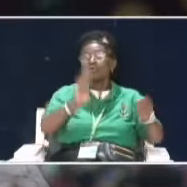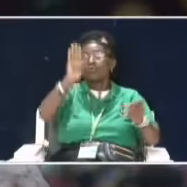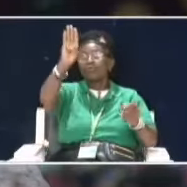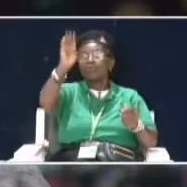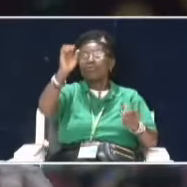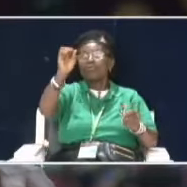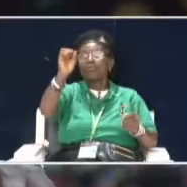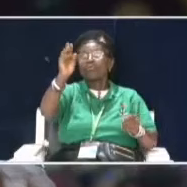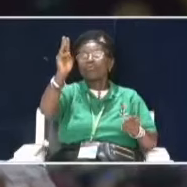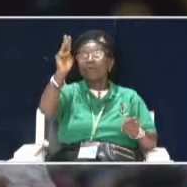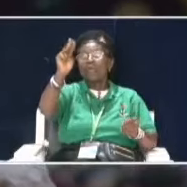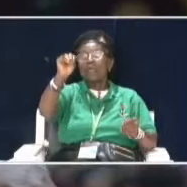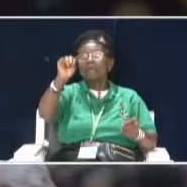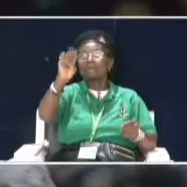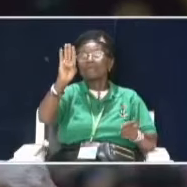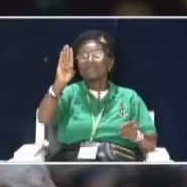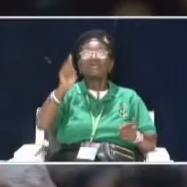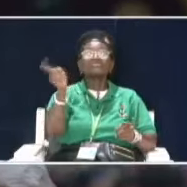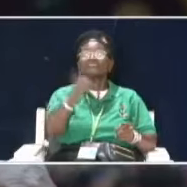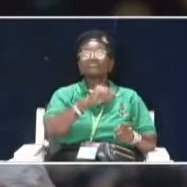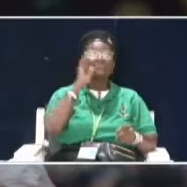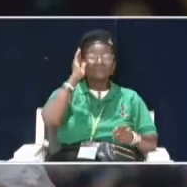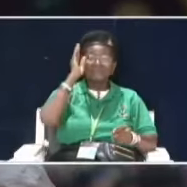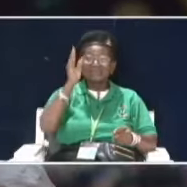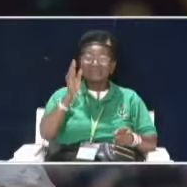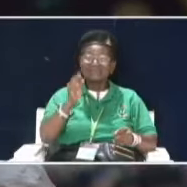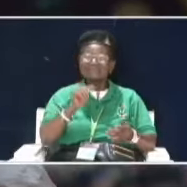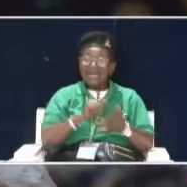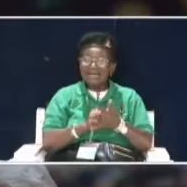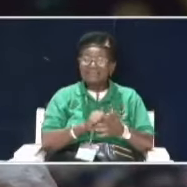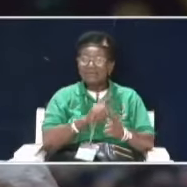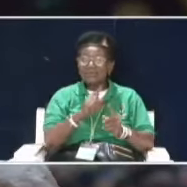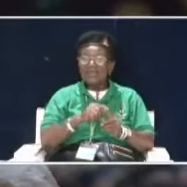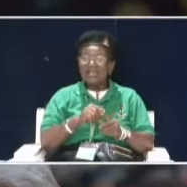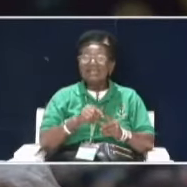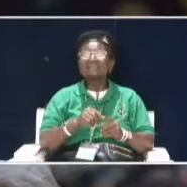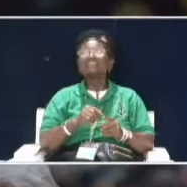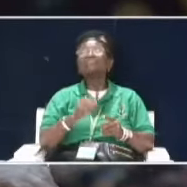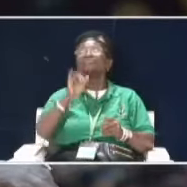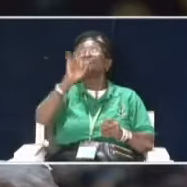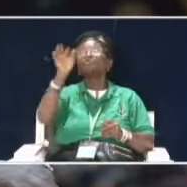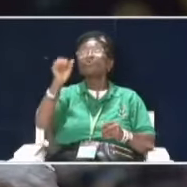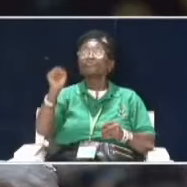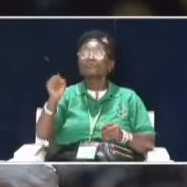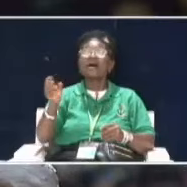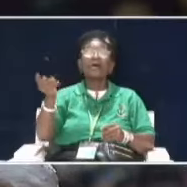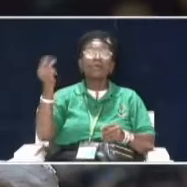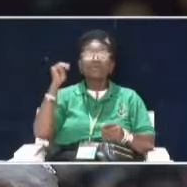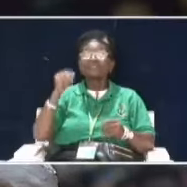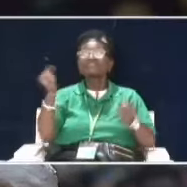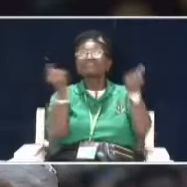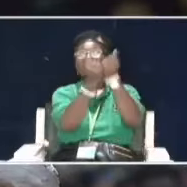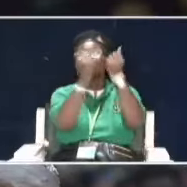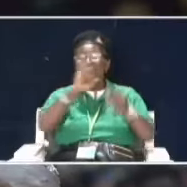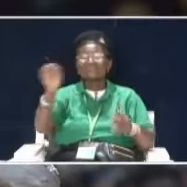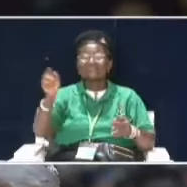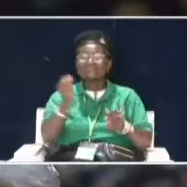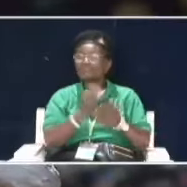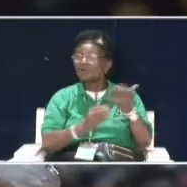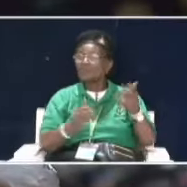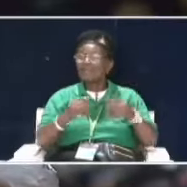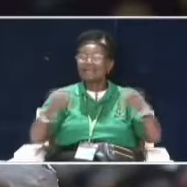that when Joshua was fighting some enemies that he could not even finish on his